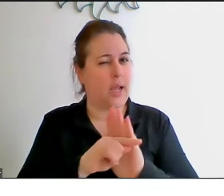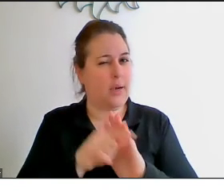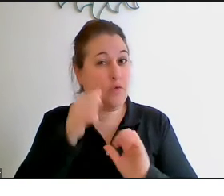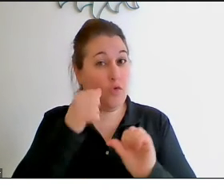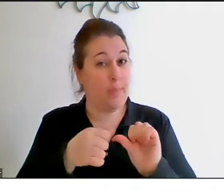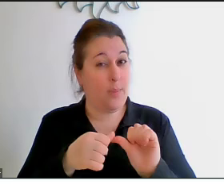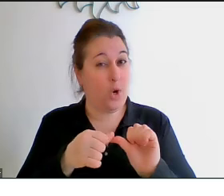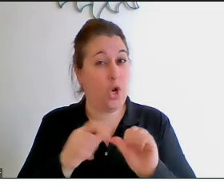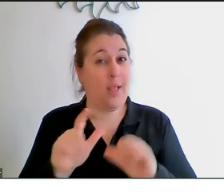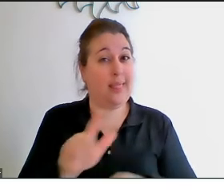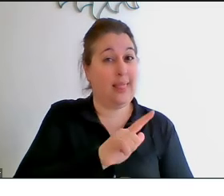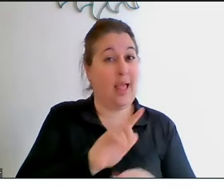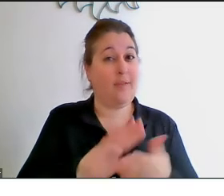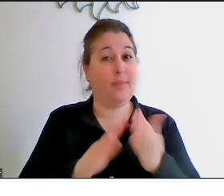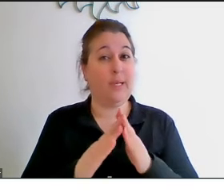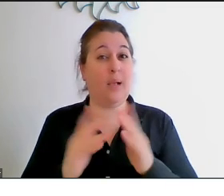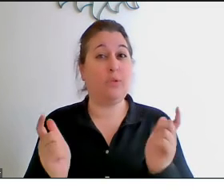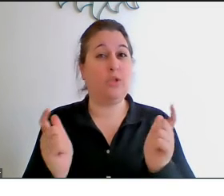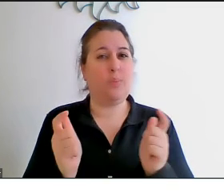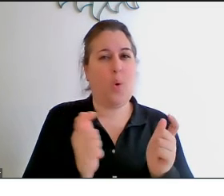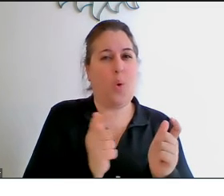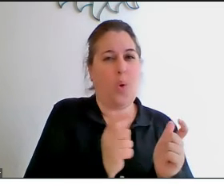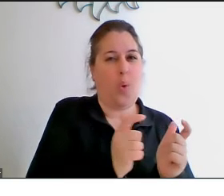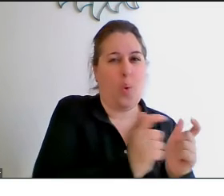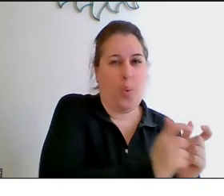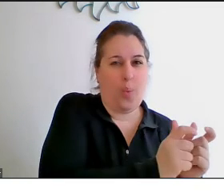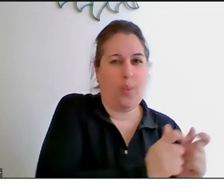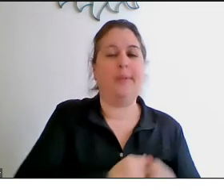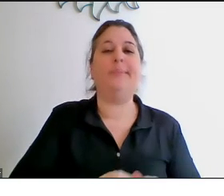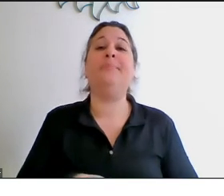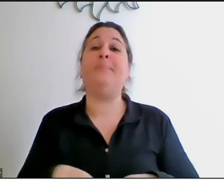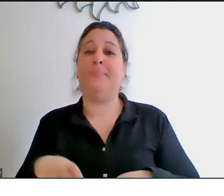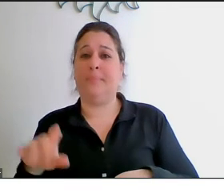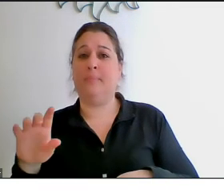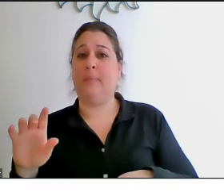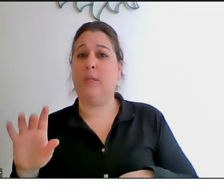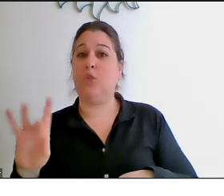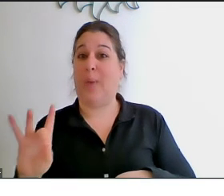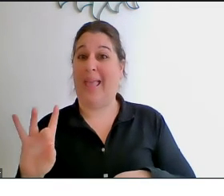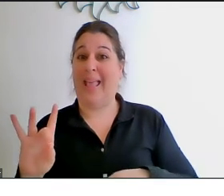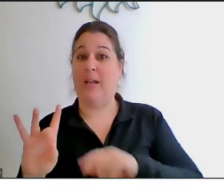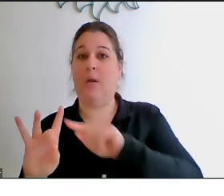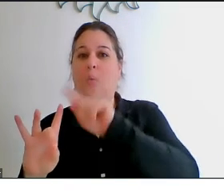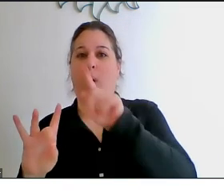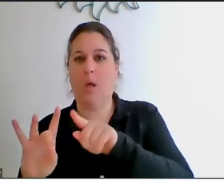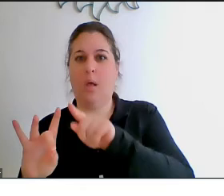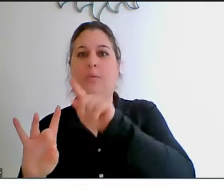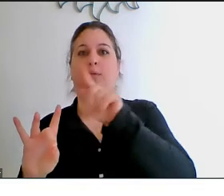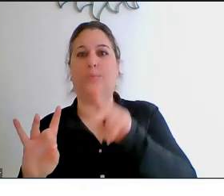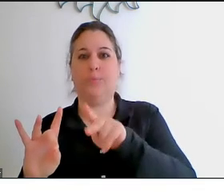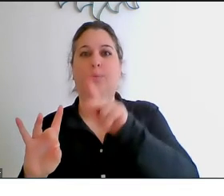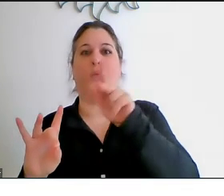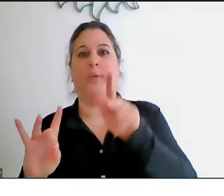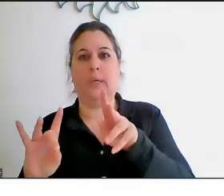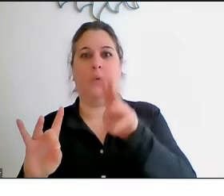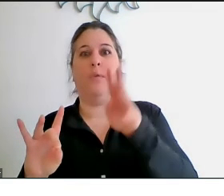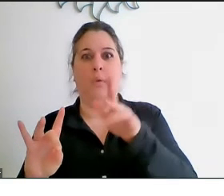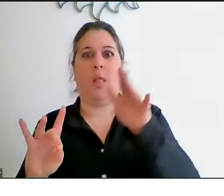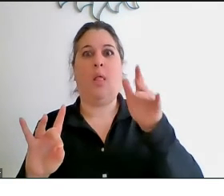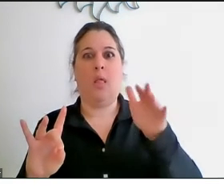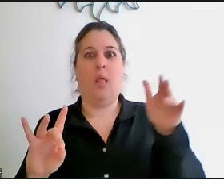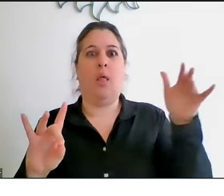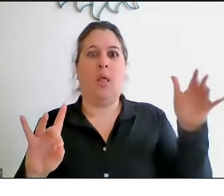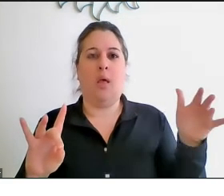number line, you get smaller. When you go to the right, you get bigger. So I'm going to go 1, 2, 3, 4, 5,